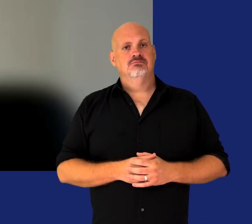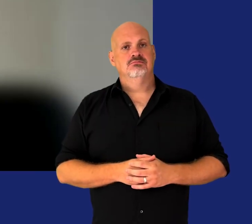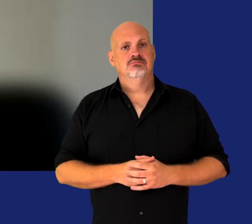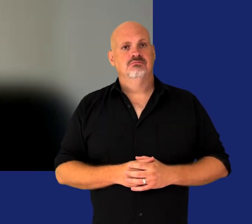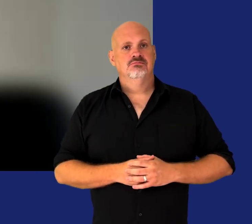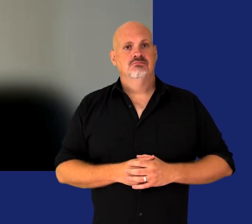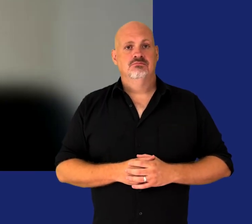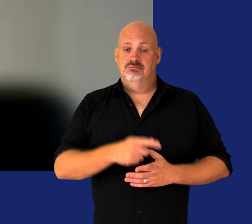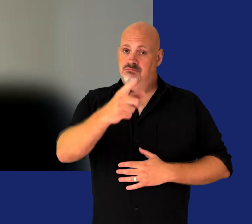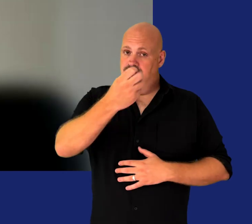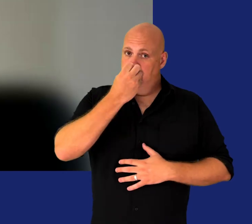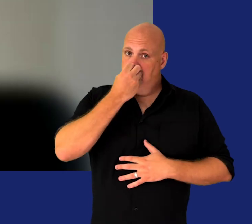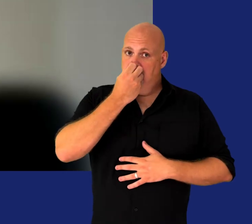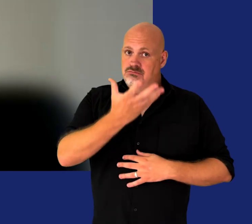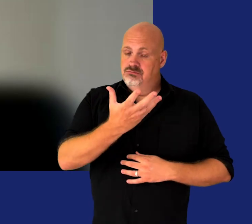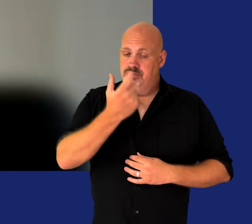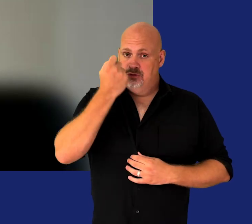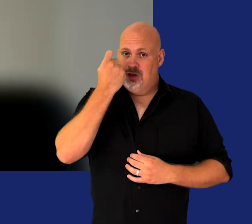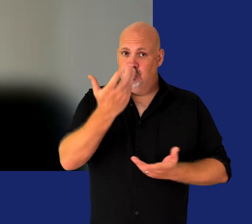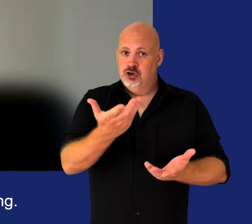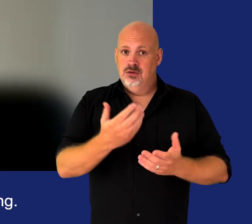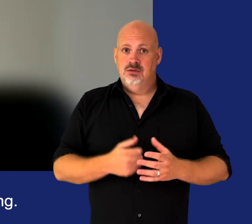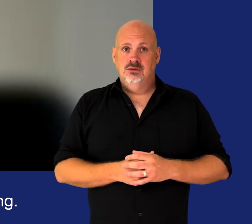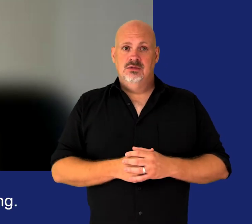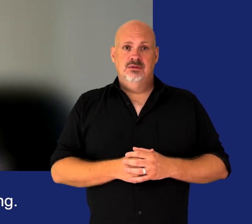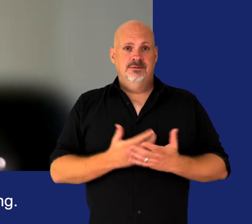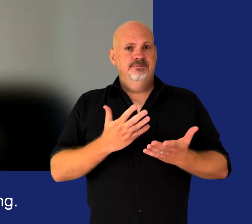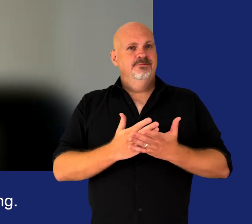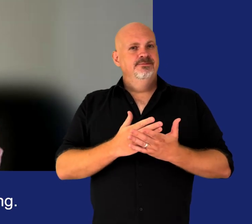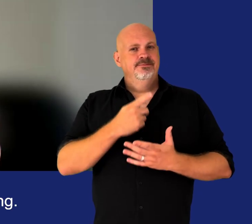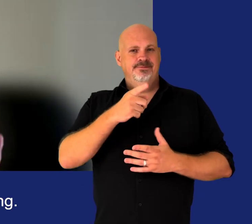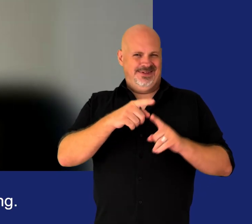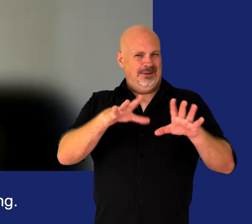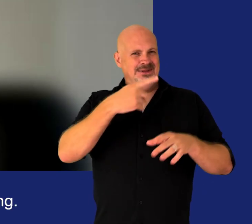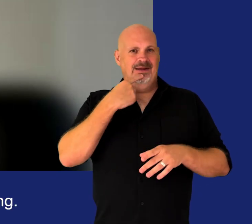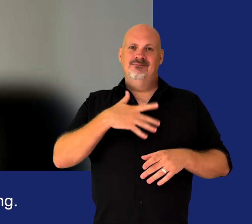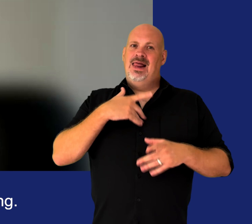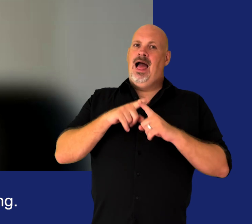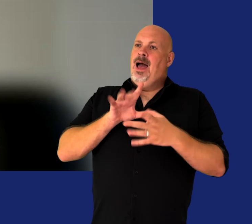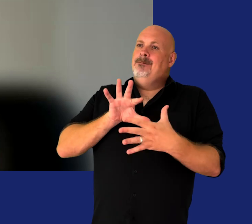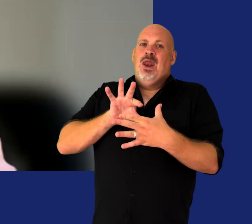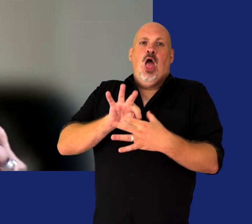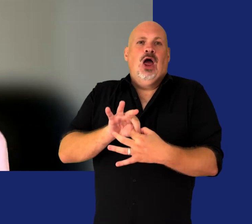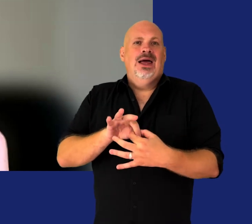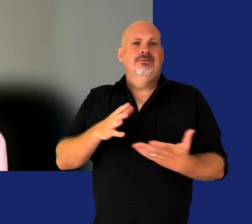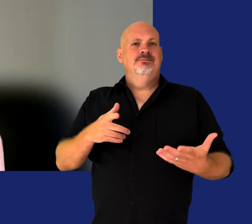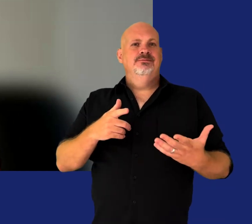Okay. They're brilliant suggestions, thank you. And it is, like you say, it's about creating that sense of belonging. So it's these practical things, and